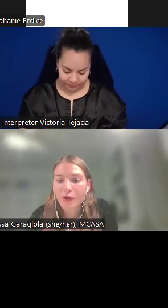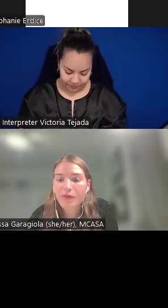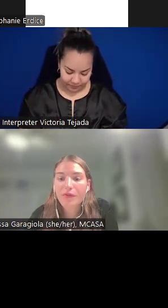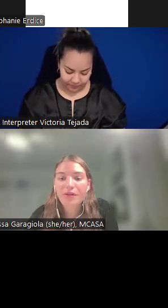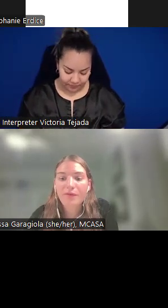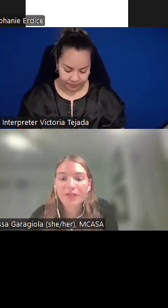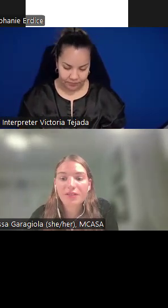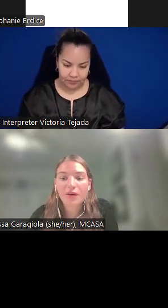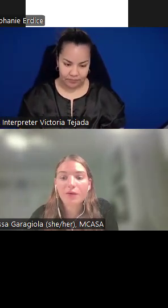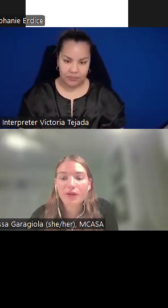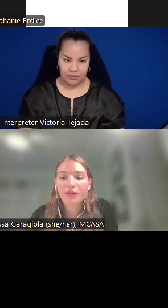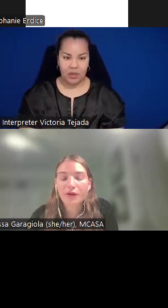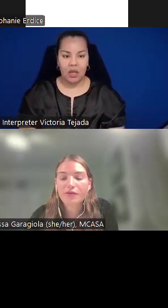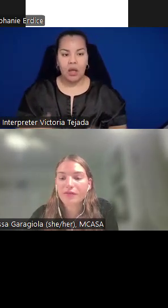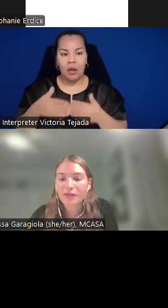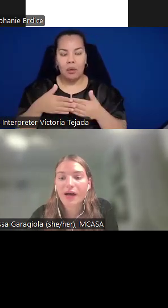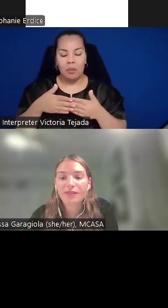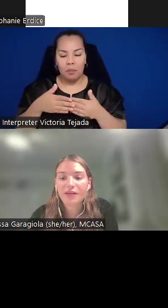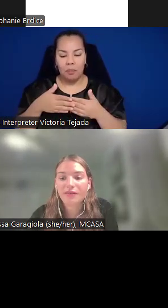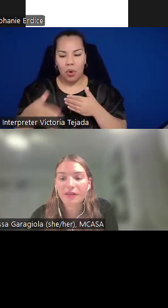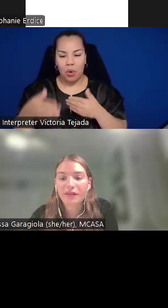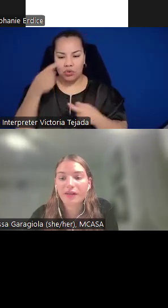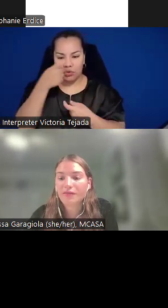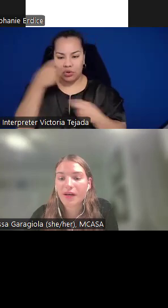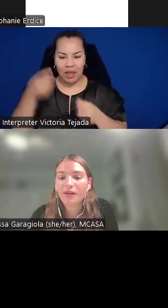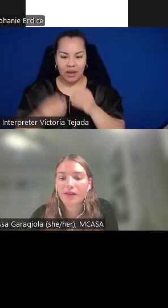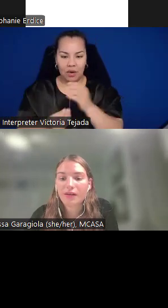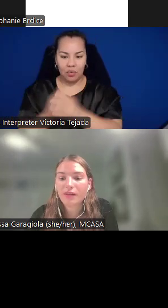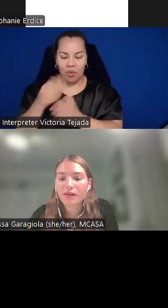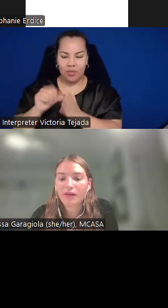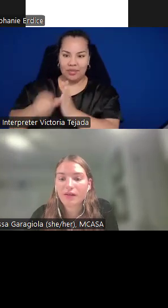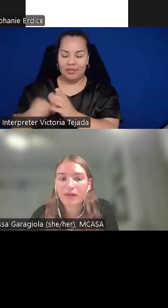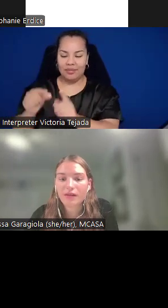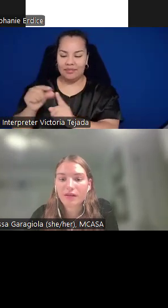Post-traumatic growth with an emphasis on the word growth. Yeah, definitely. I love that.